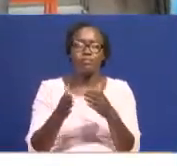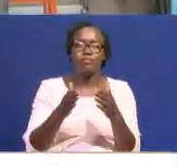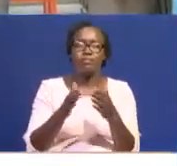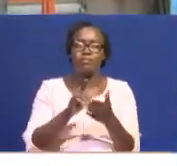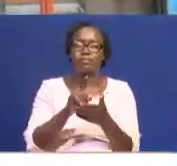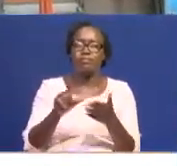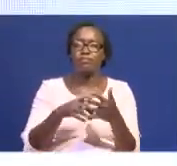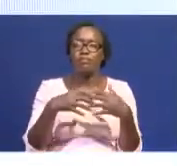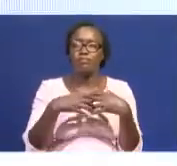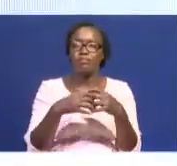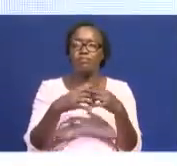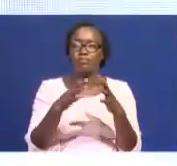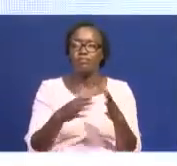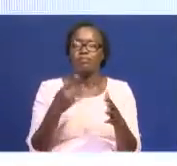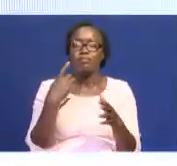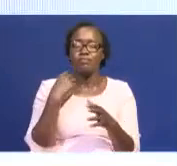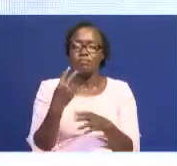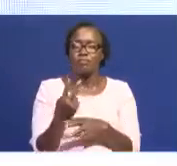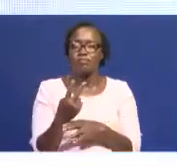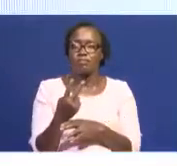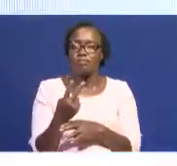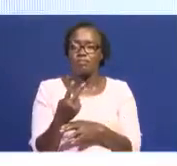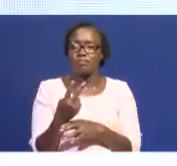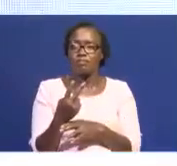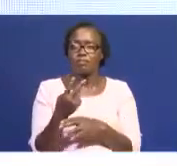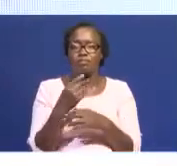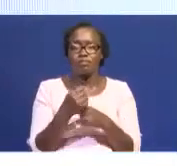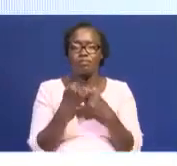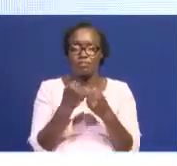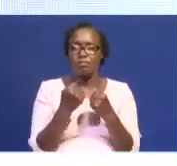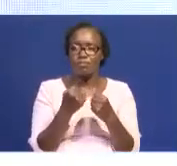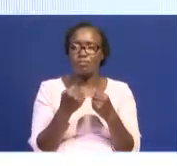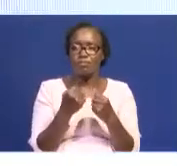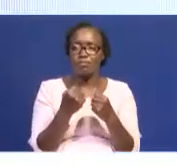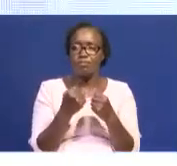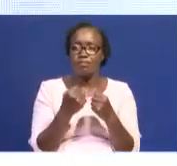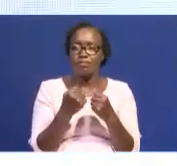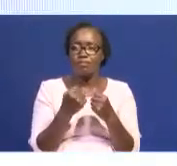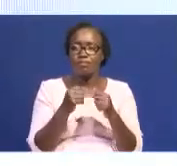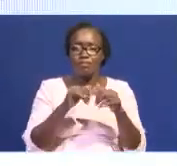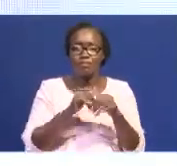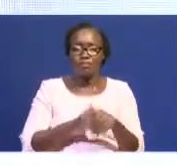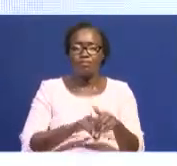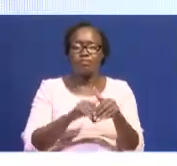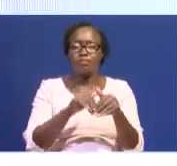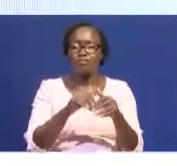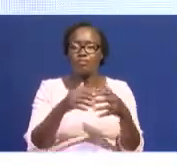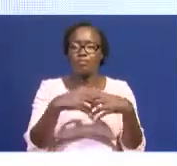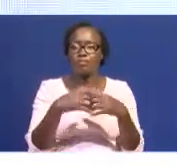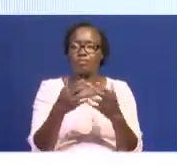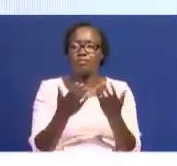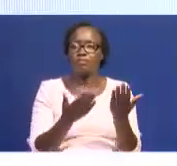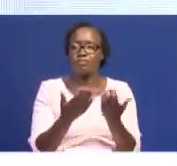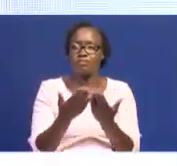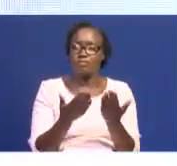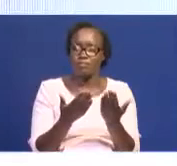local engineers. Secondly, our chief guest is to strengthen compliance to the Engineers Act